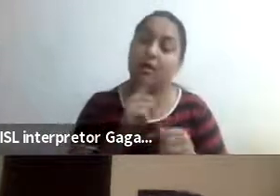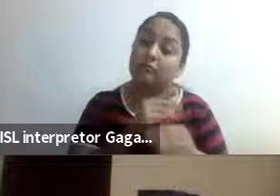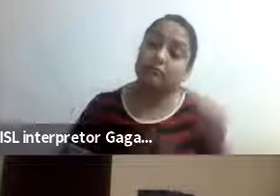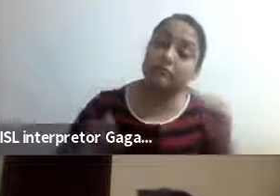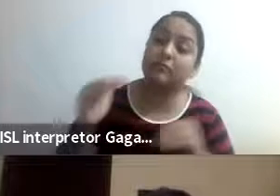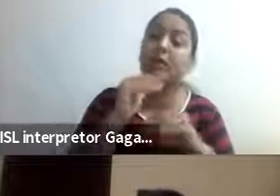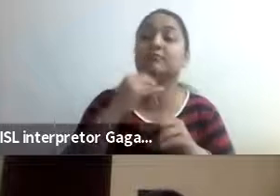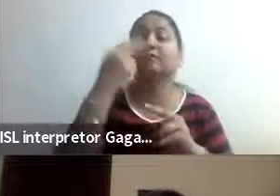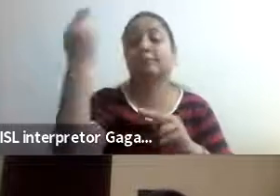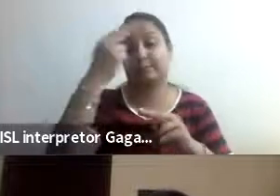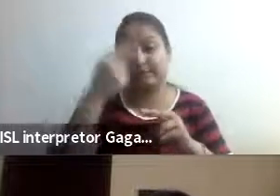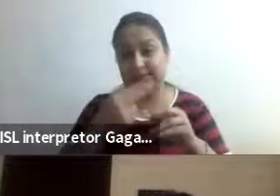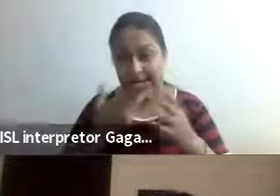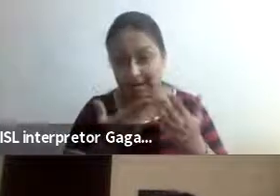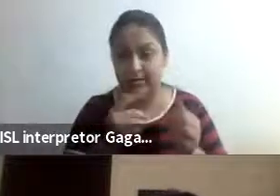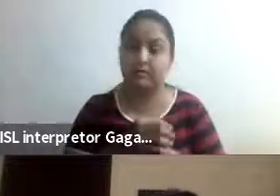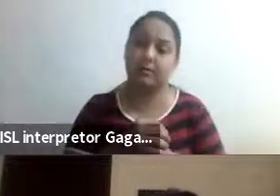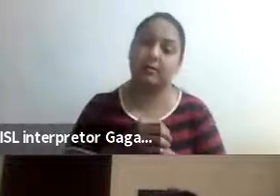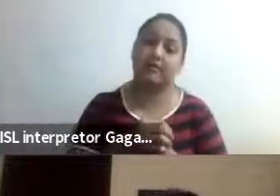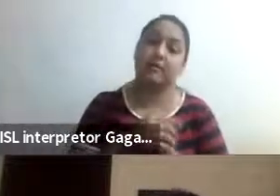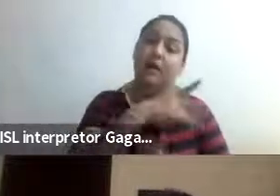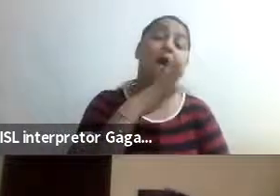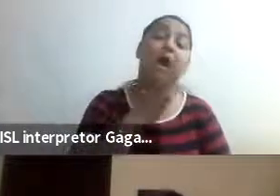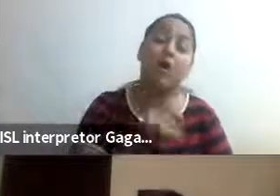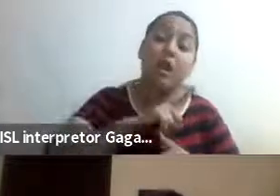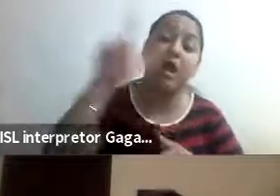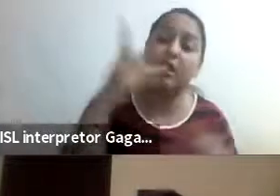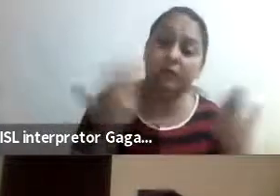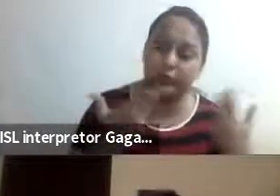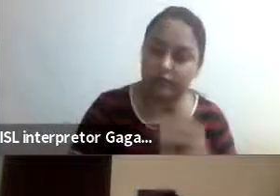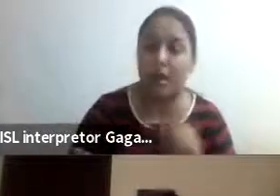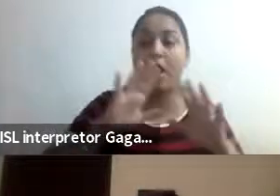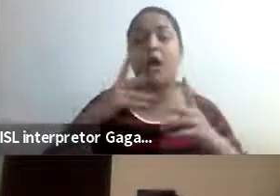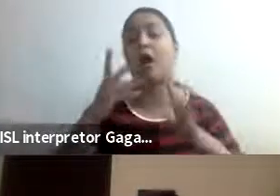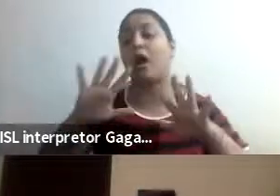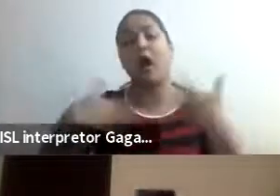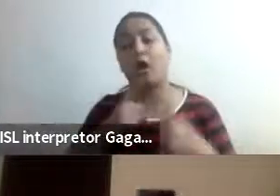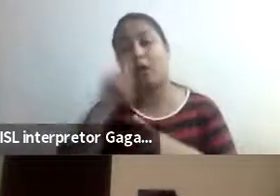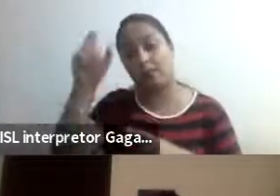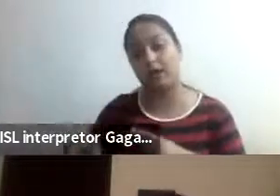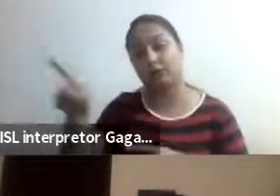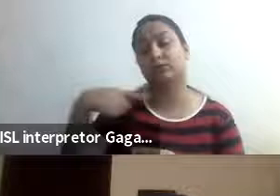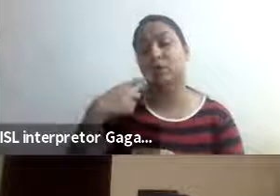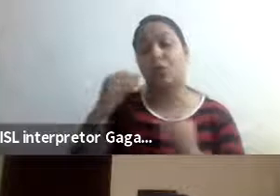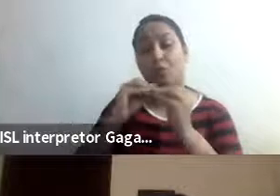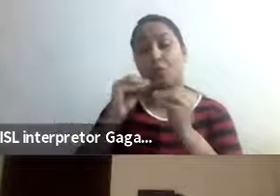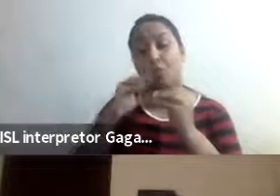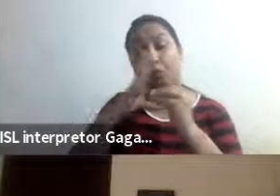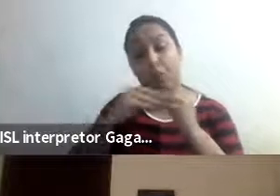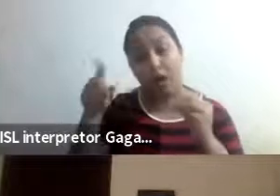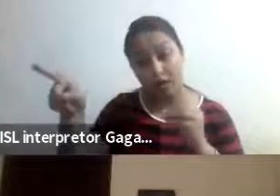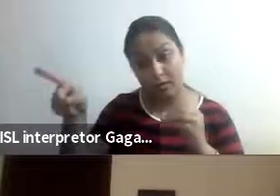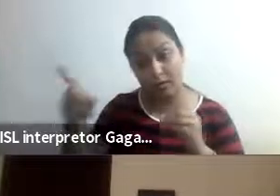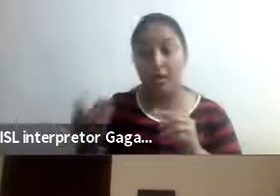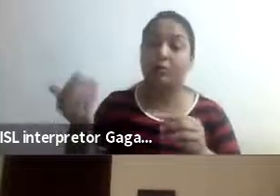What happened? What is the real story? Uh, how did somebody coming from Bhopal, how did she come